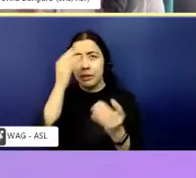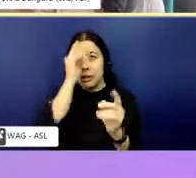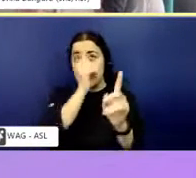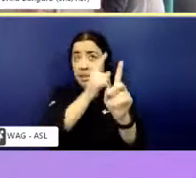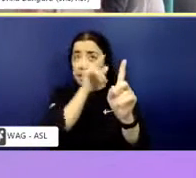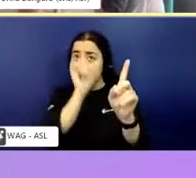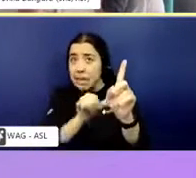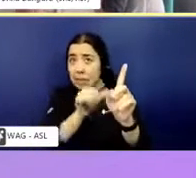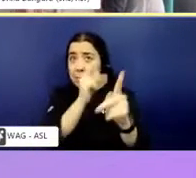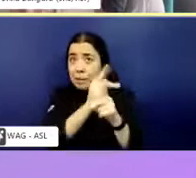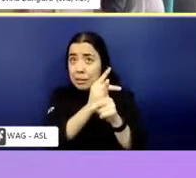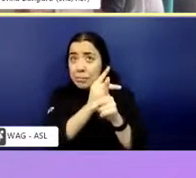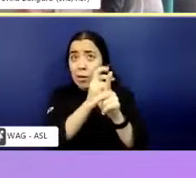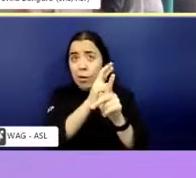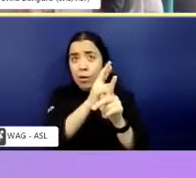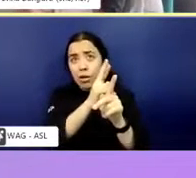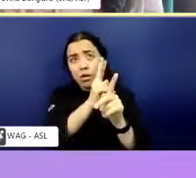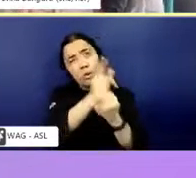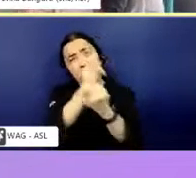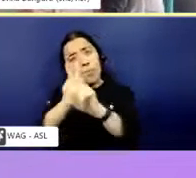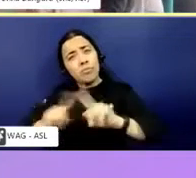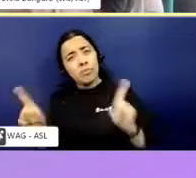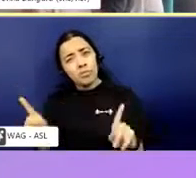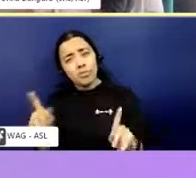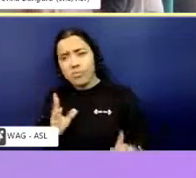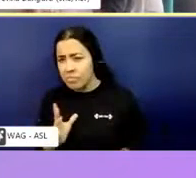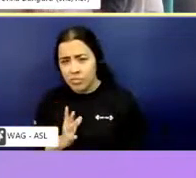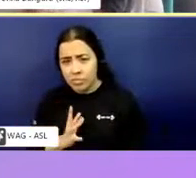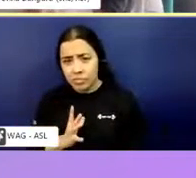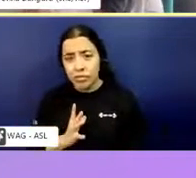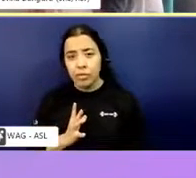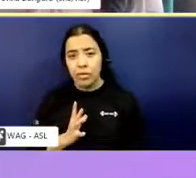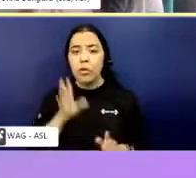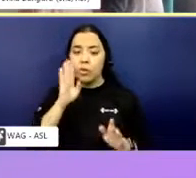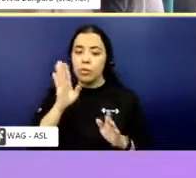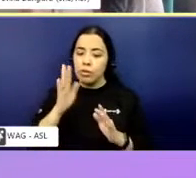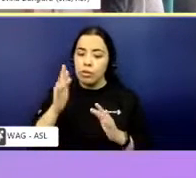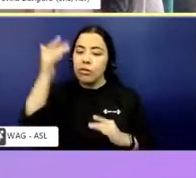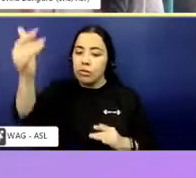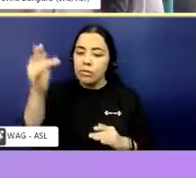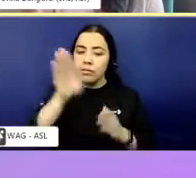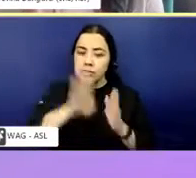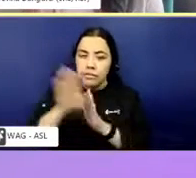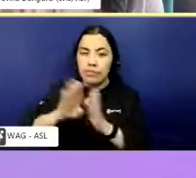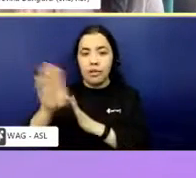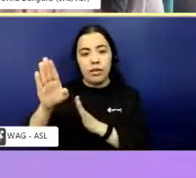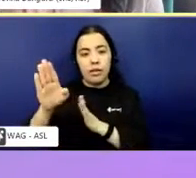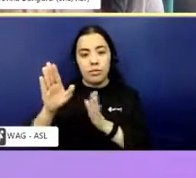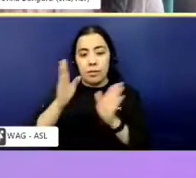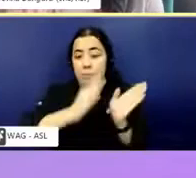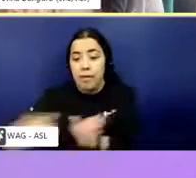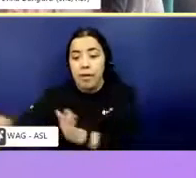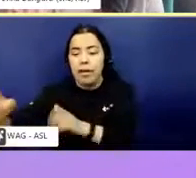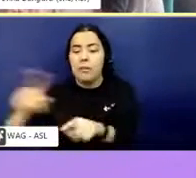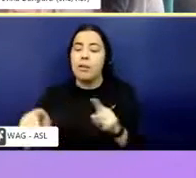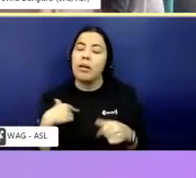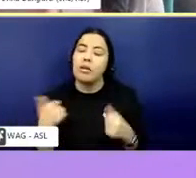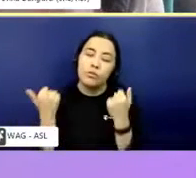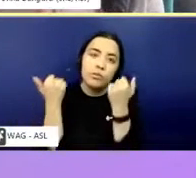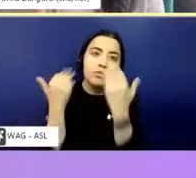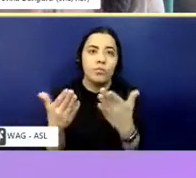that, we'll develop a roadmap, but I strongly, strongly suggest you build in enough room to be nimble.